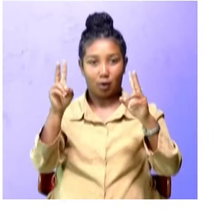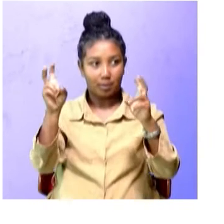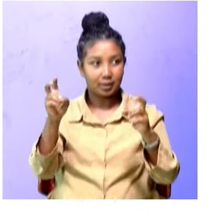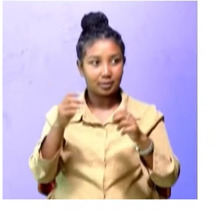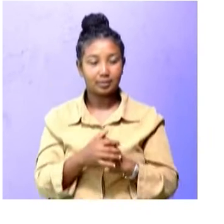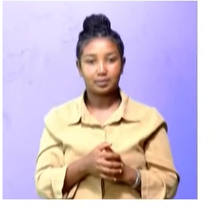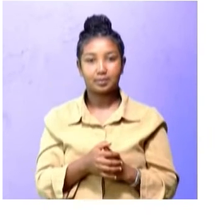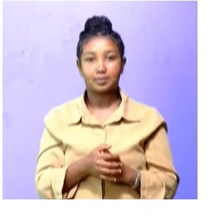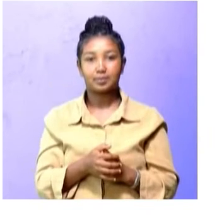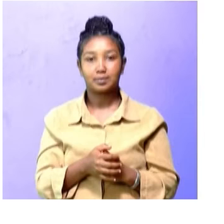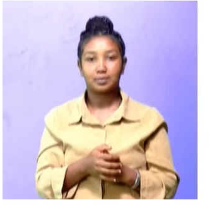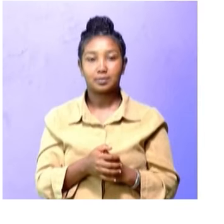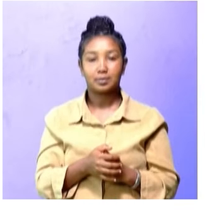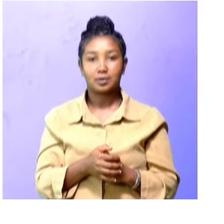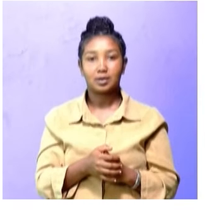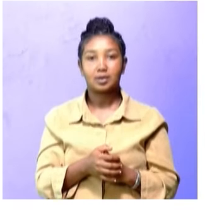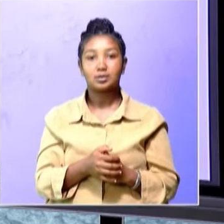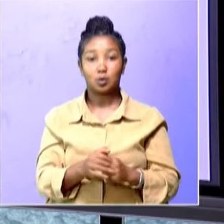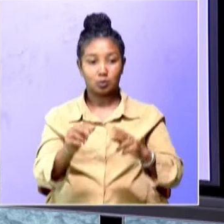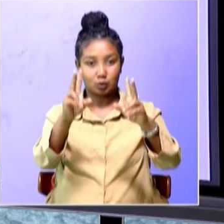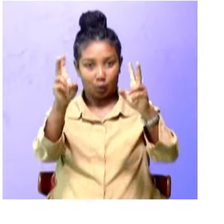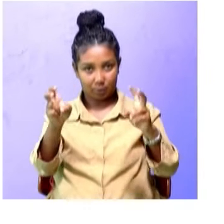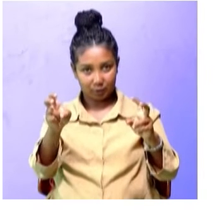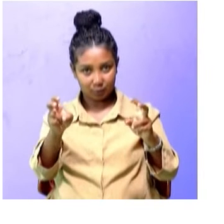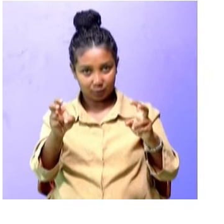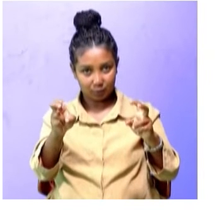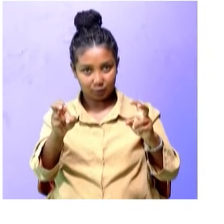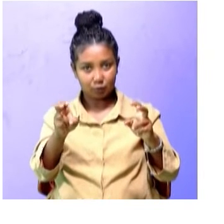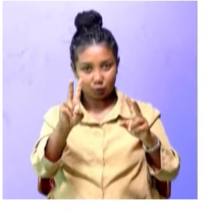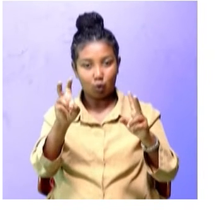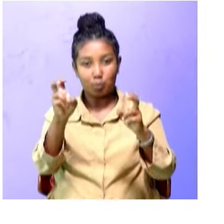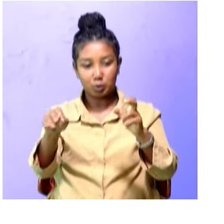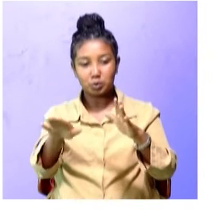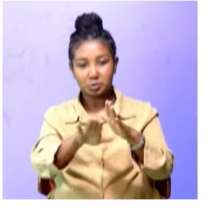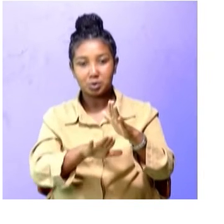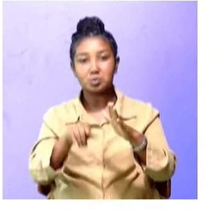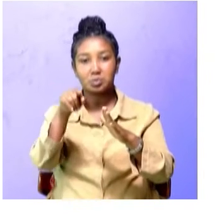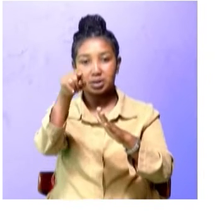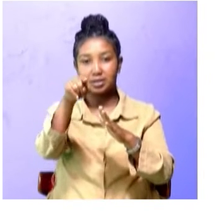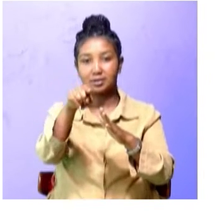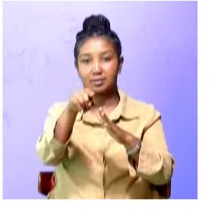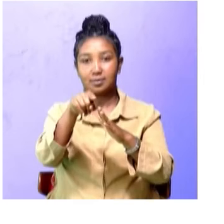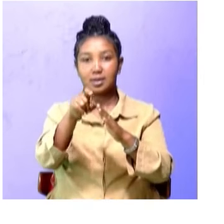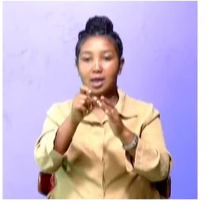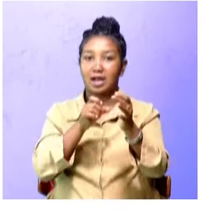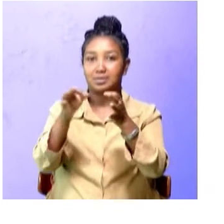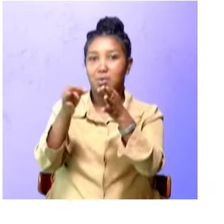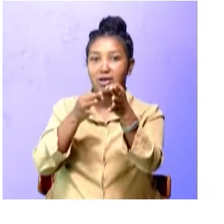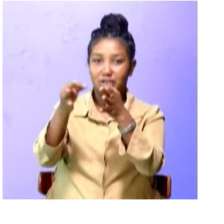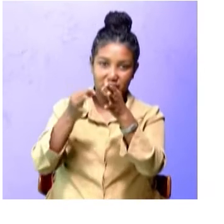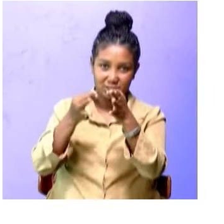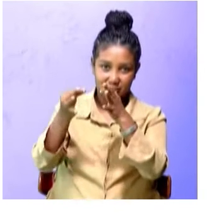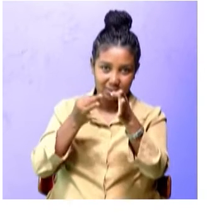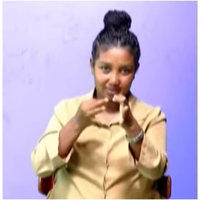all right? So within the topic, you will give what? You will give explanation,